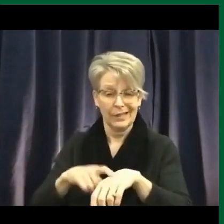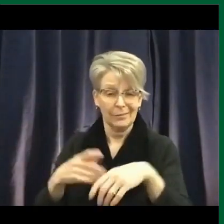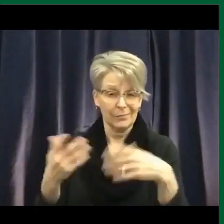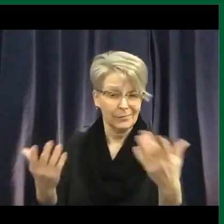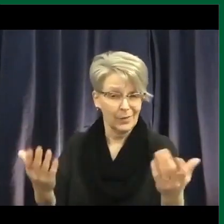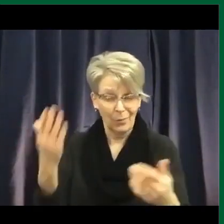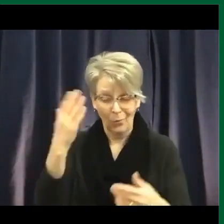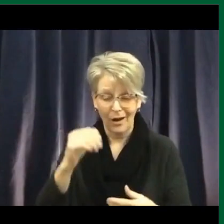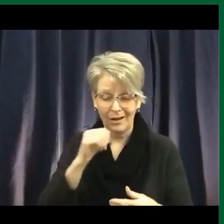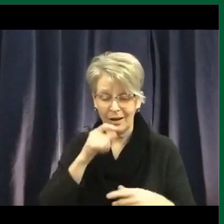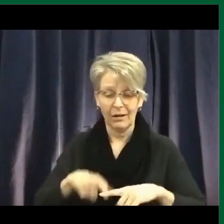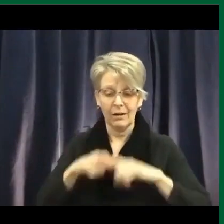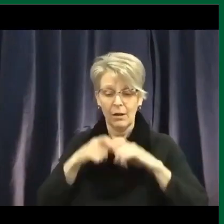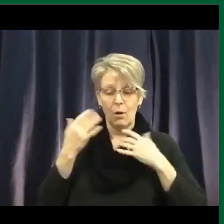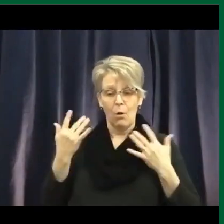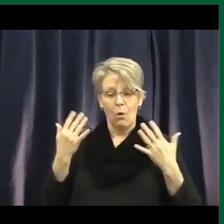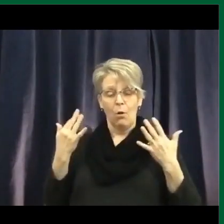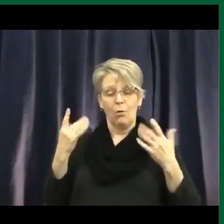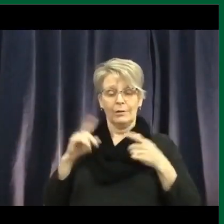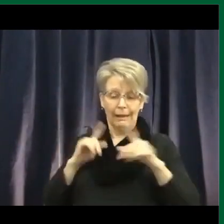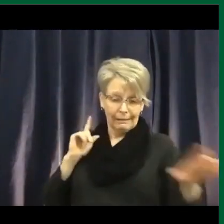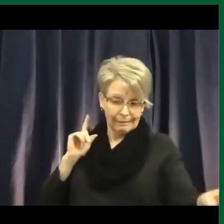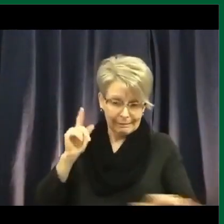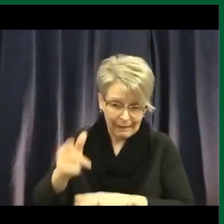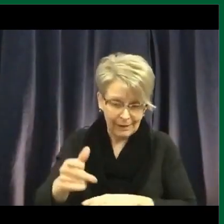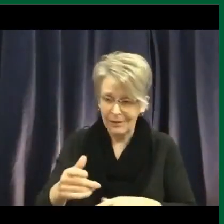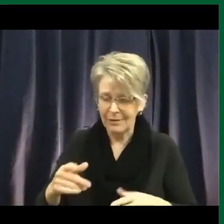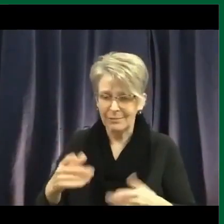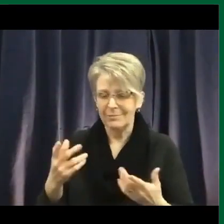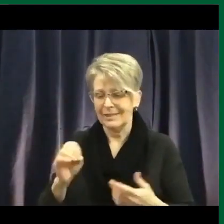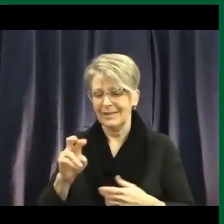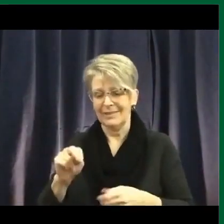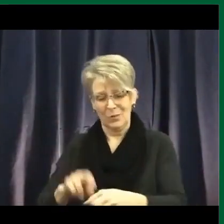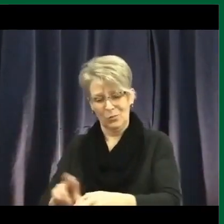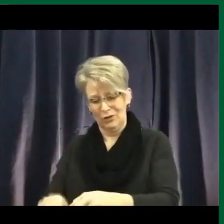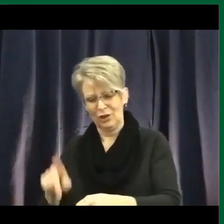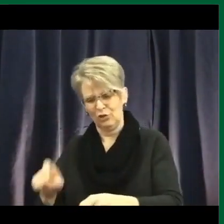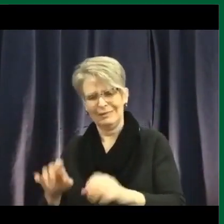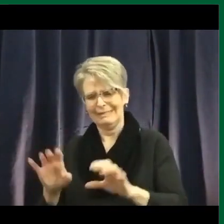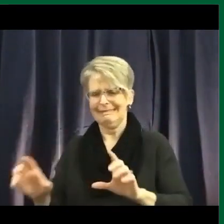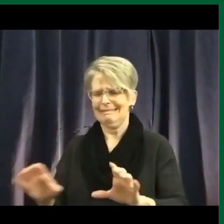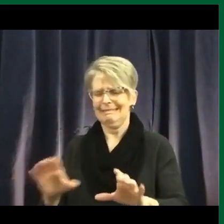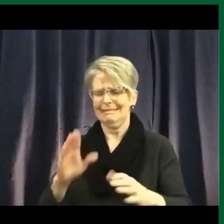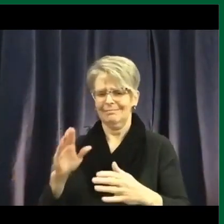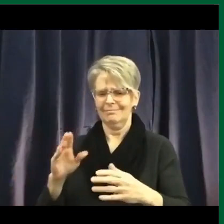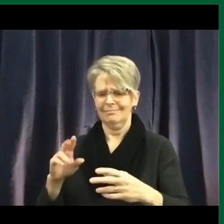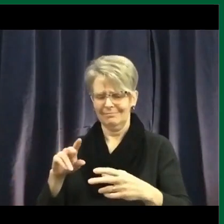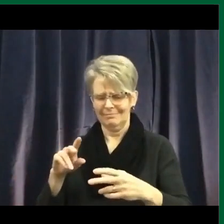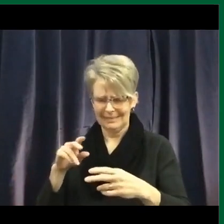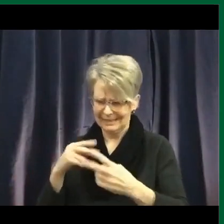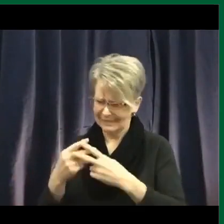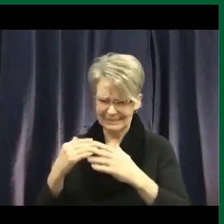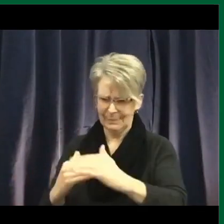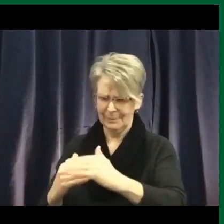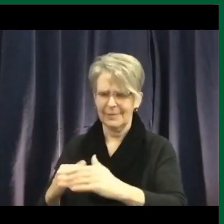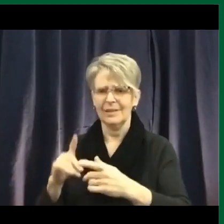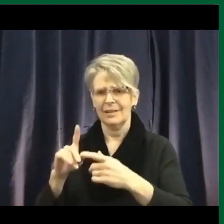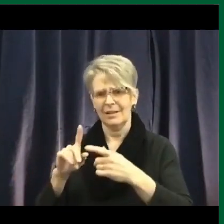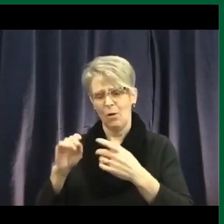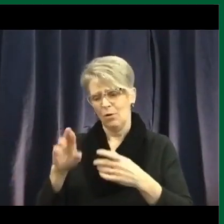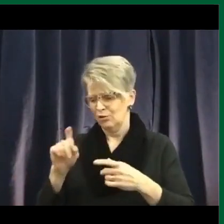wait again until a little bit longer, even in Regina, to get more people vaccinated, or just loosening restrictions until after that